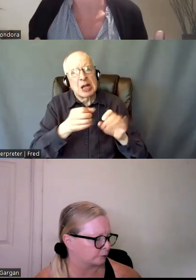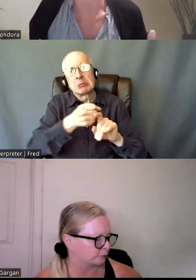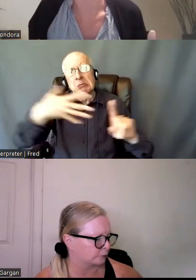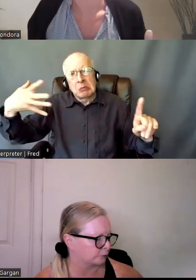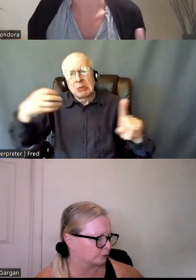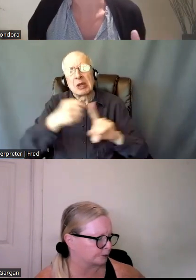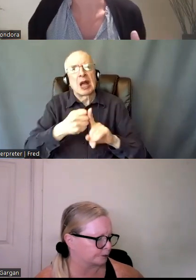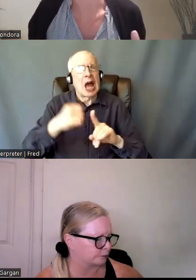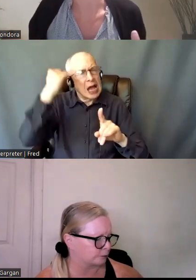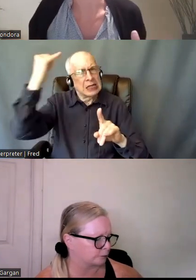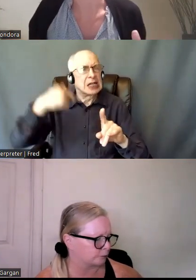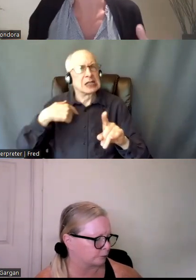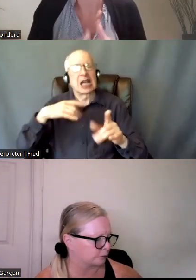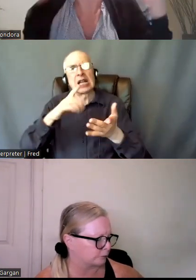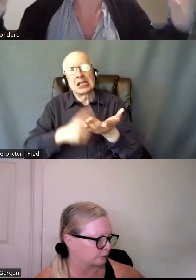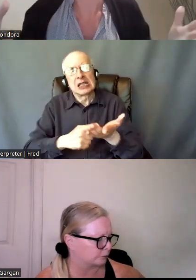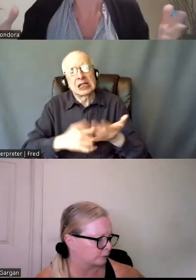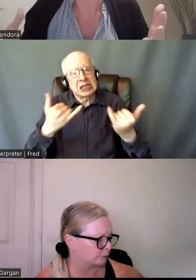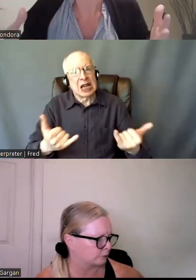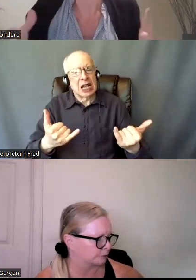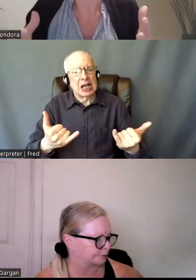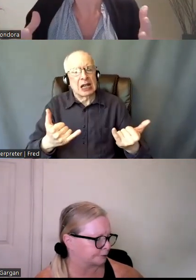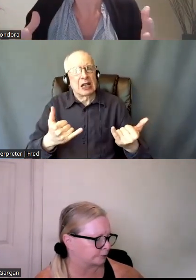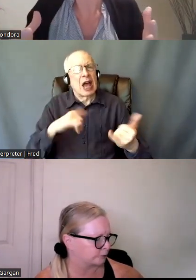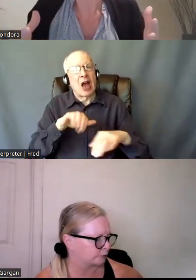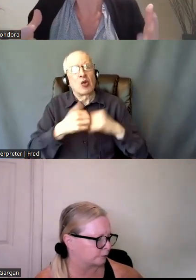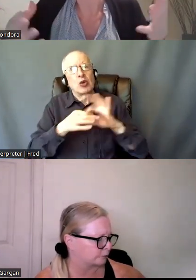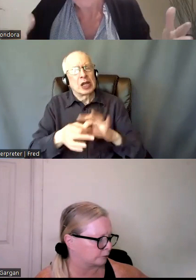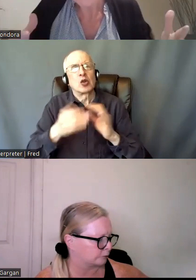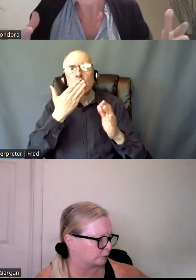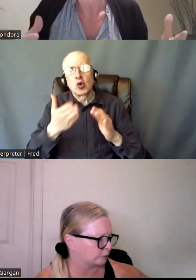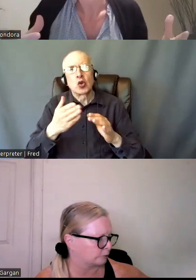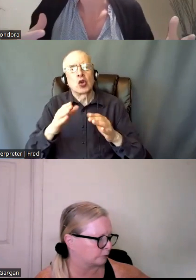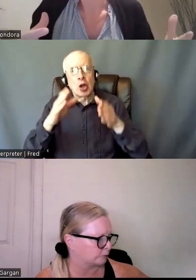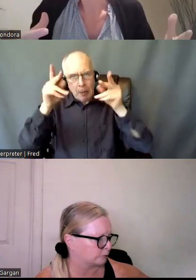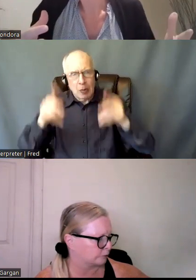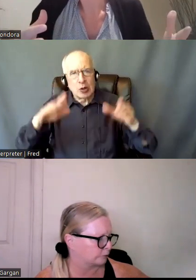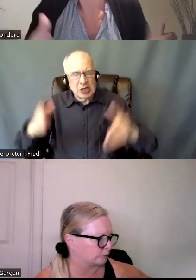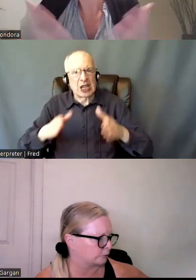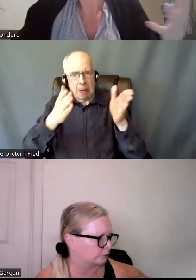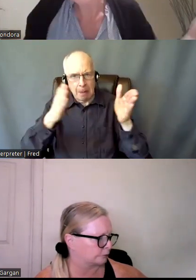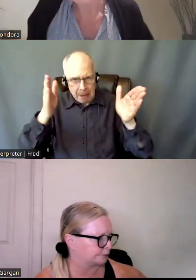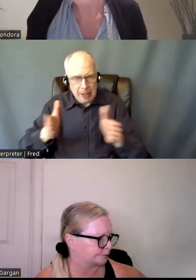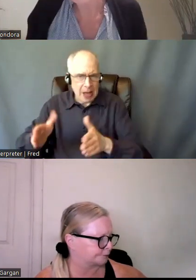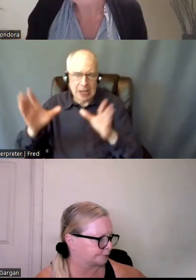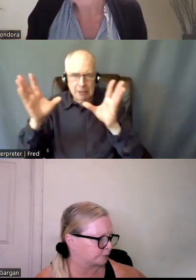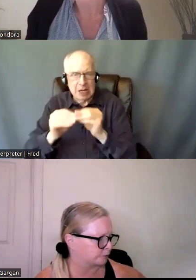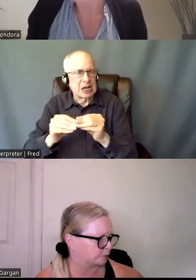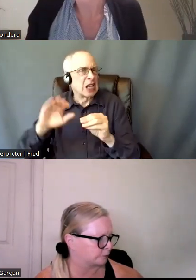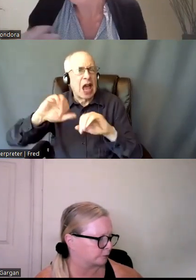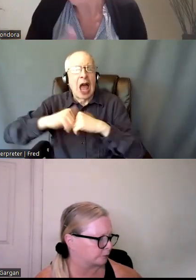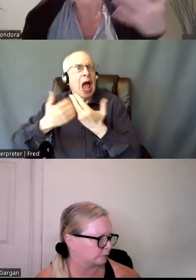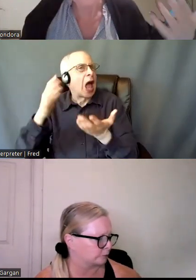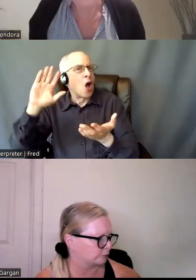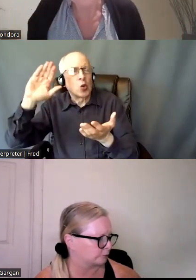about today, both as it relates to what does a good person-centered planning meeting look like, and also what would a good person-centered plan